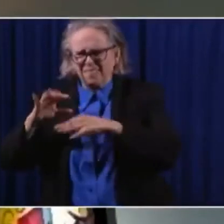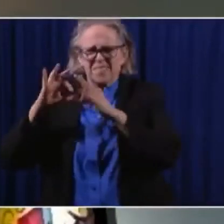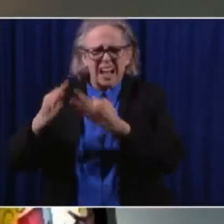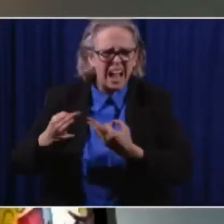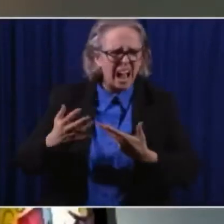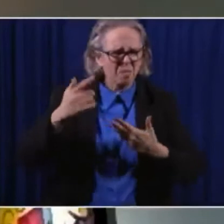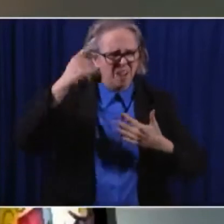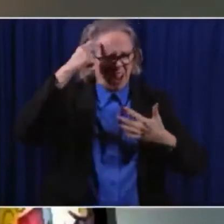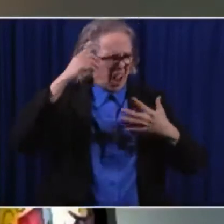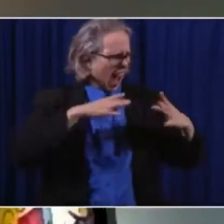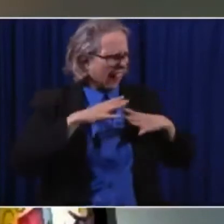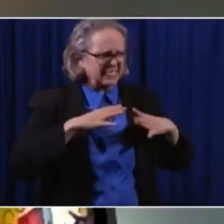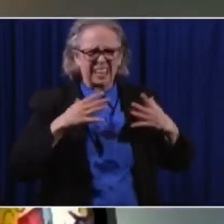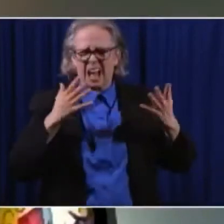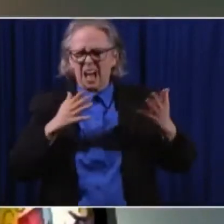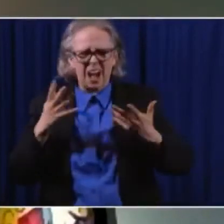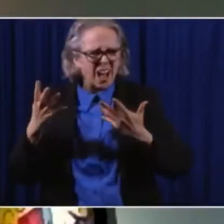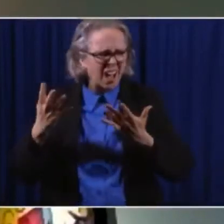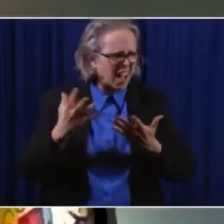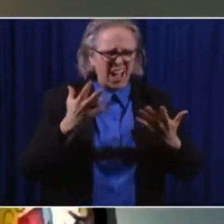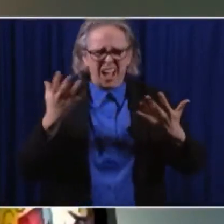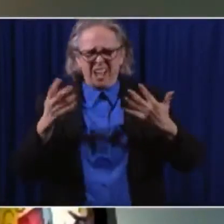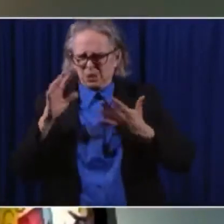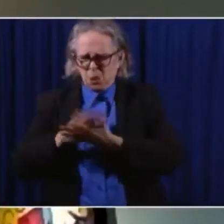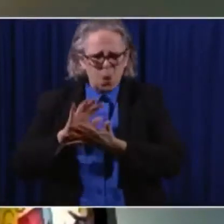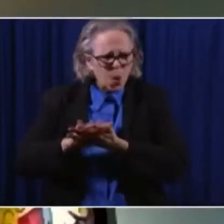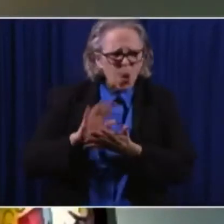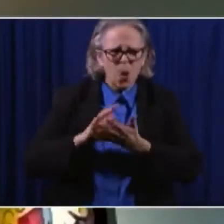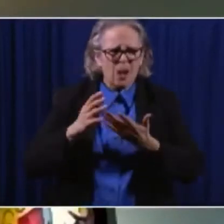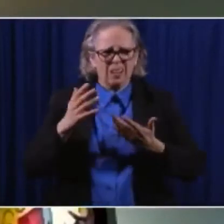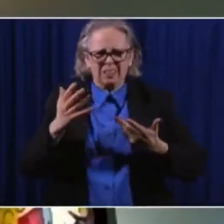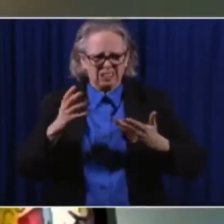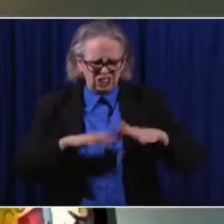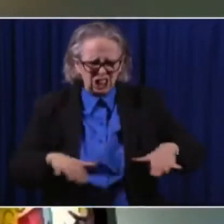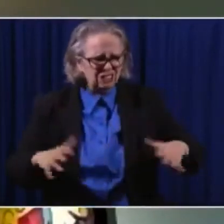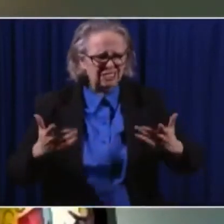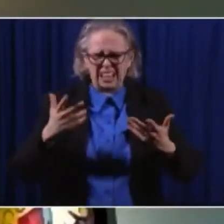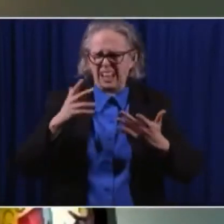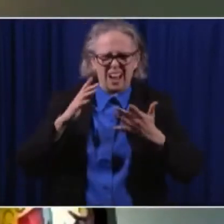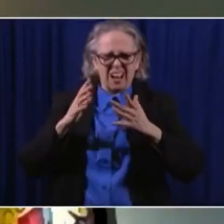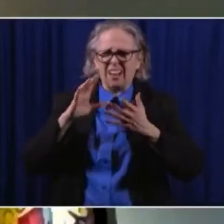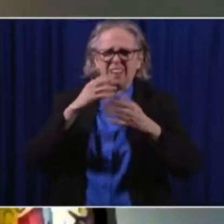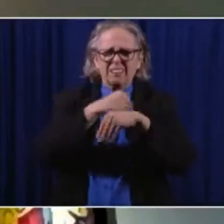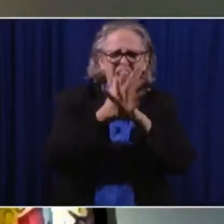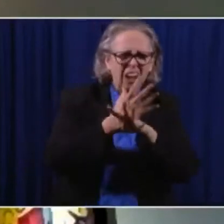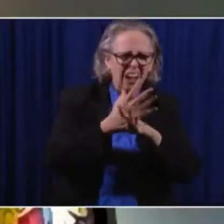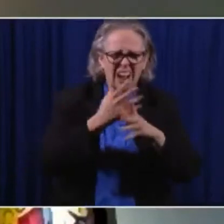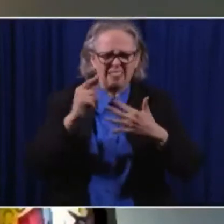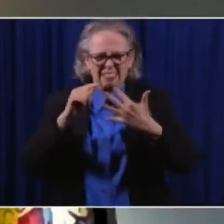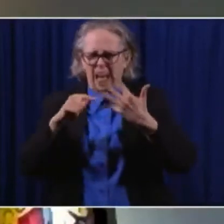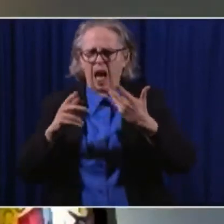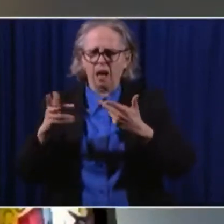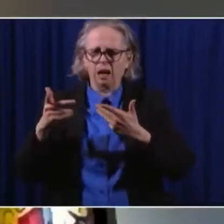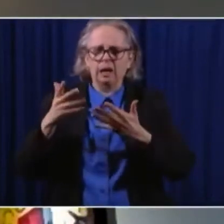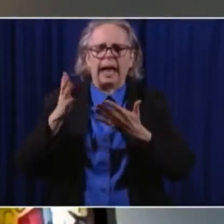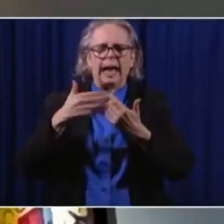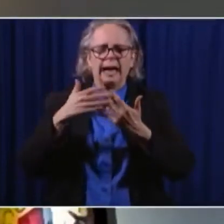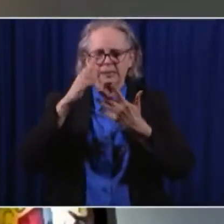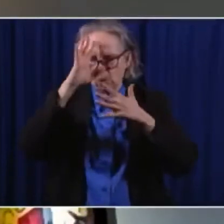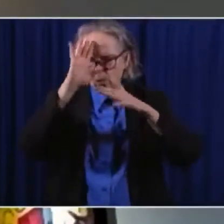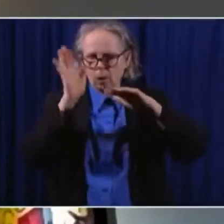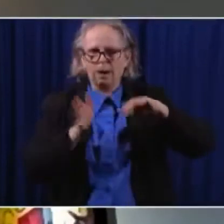a school-age child during the learning from home. But research